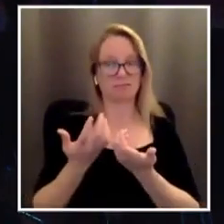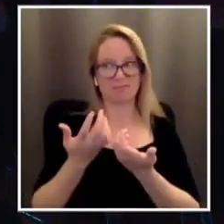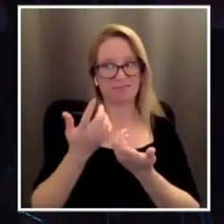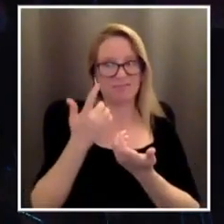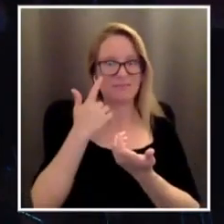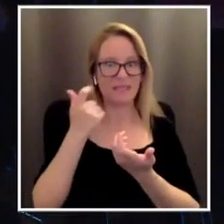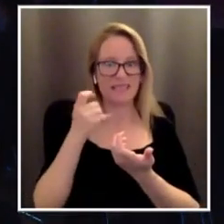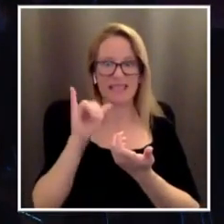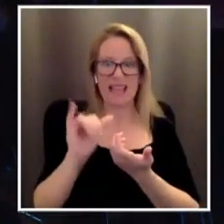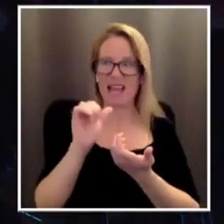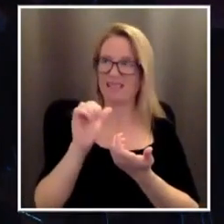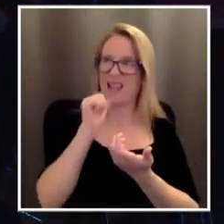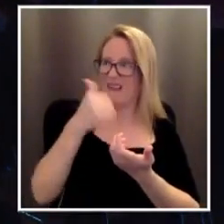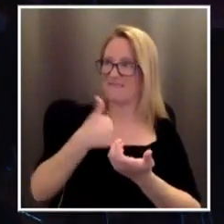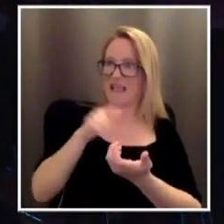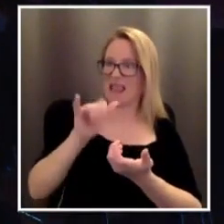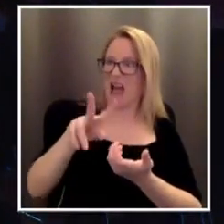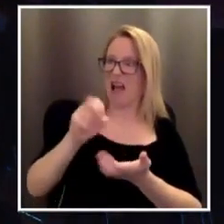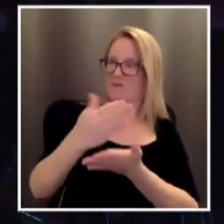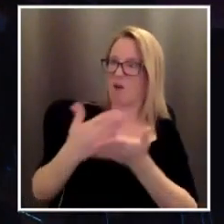misses the live component, which for me is so important.